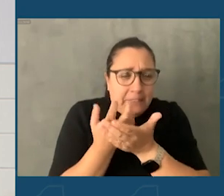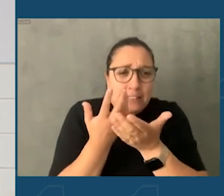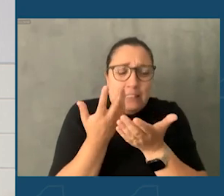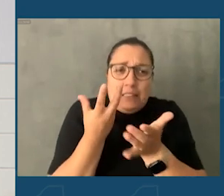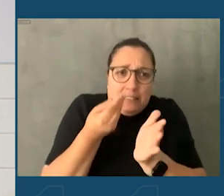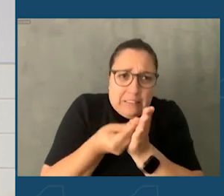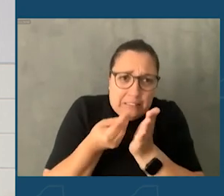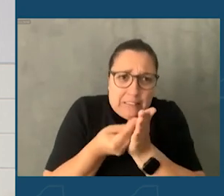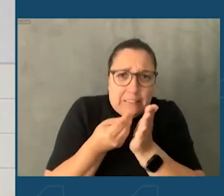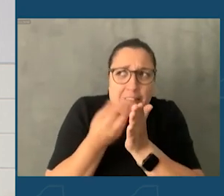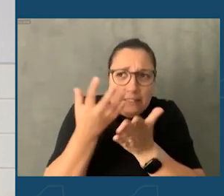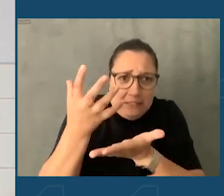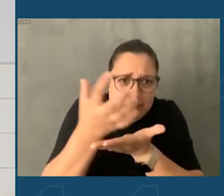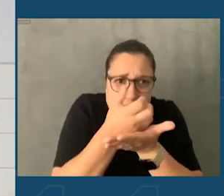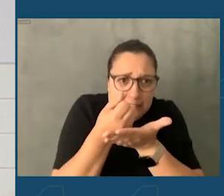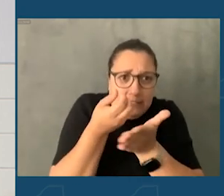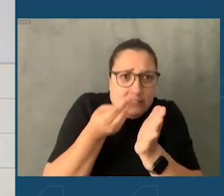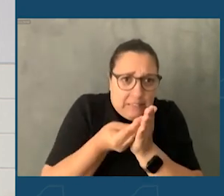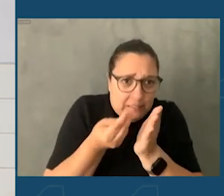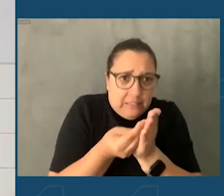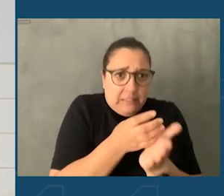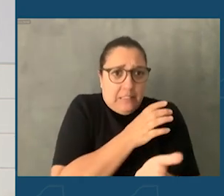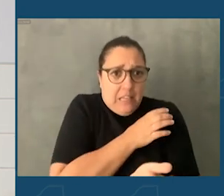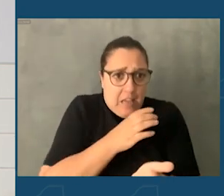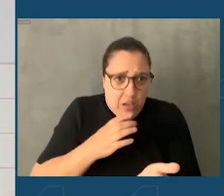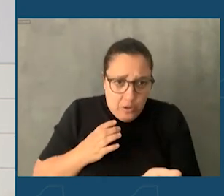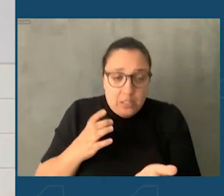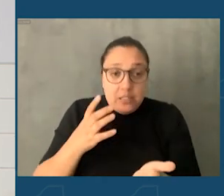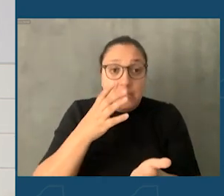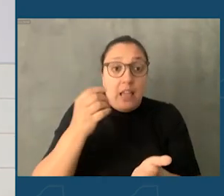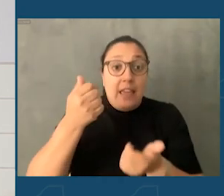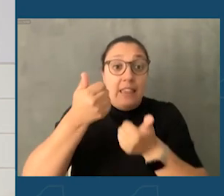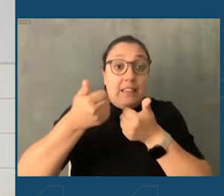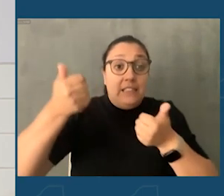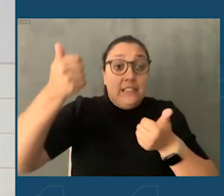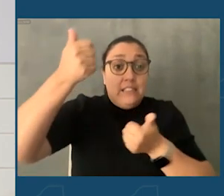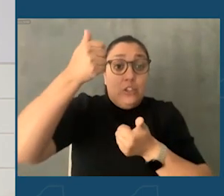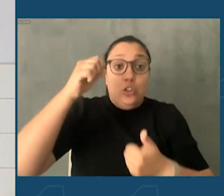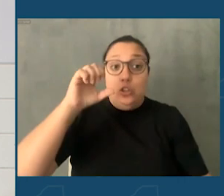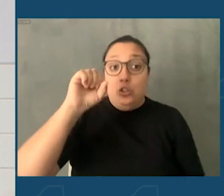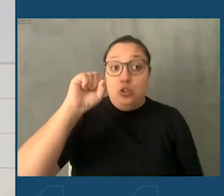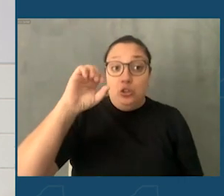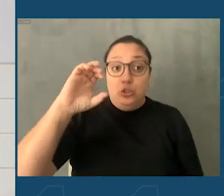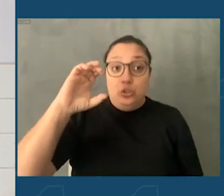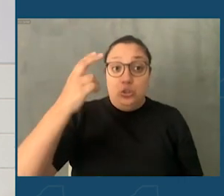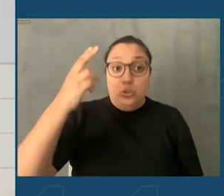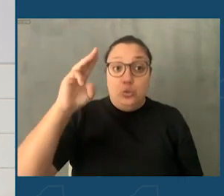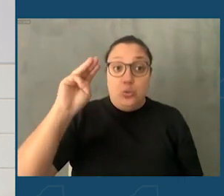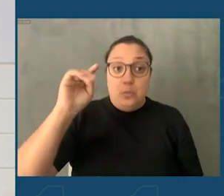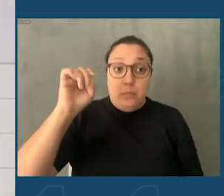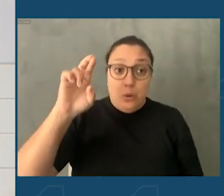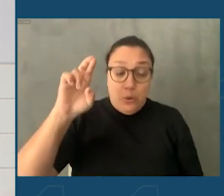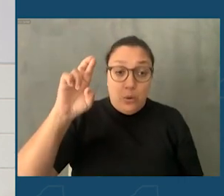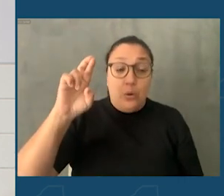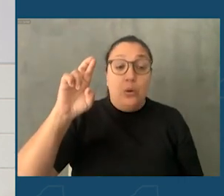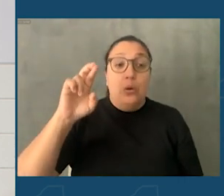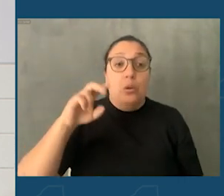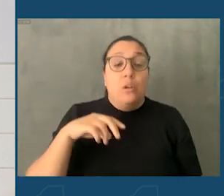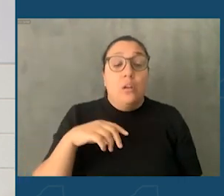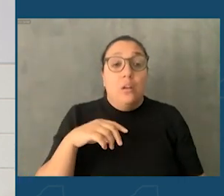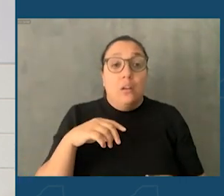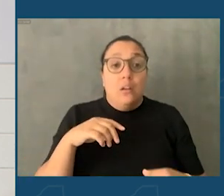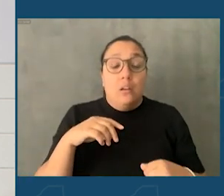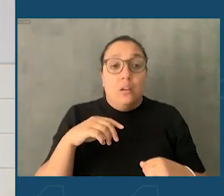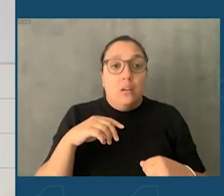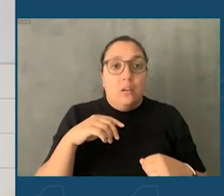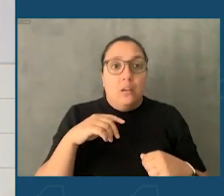Congress and our senior senator, Senator Schumer, who, with his